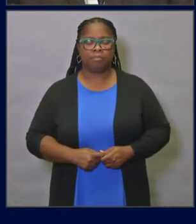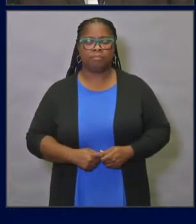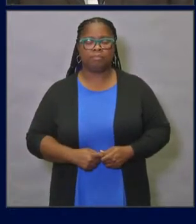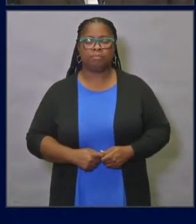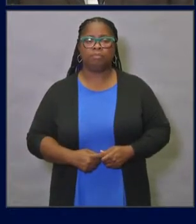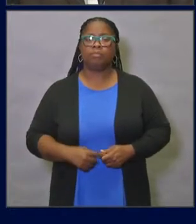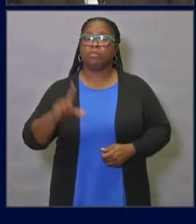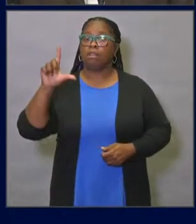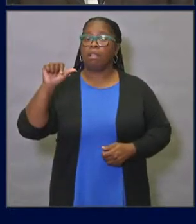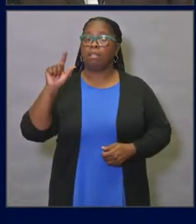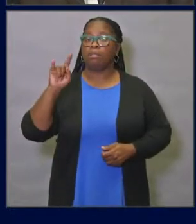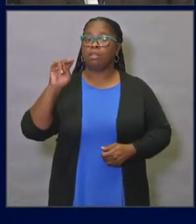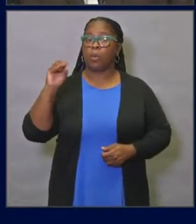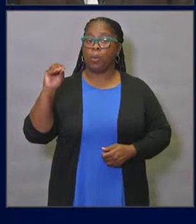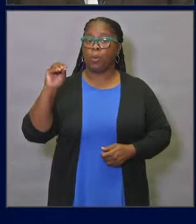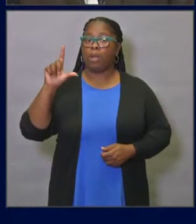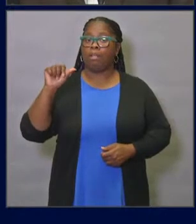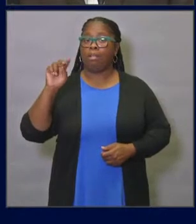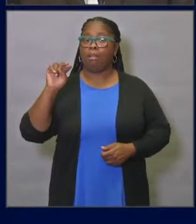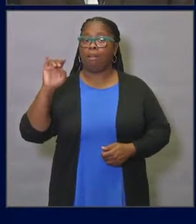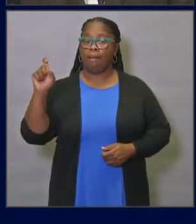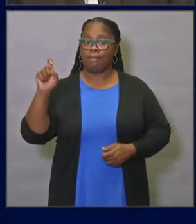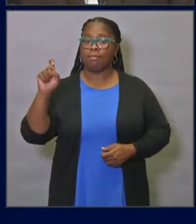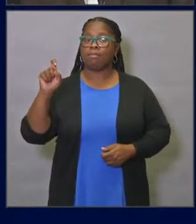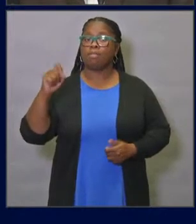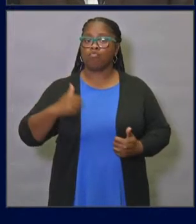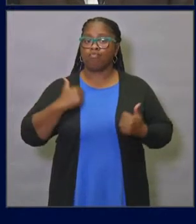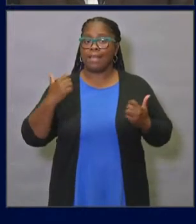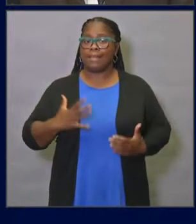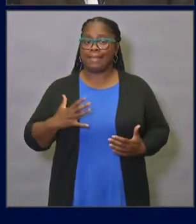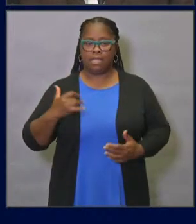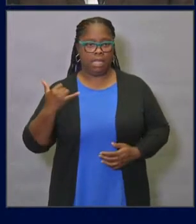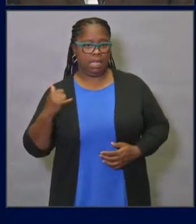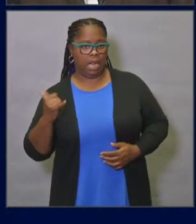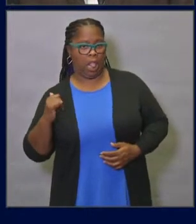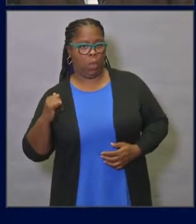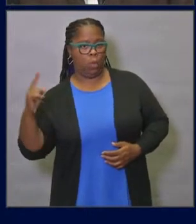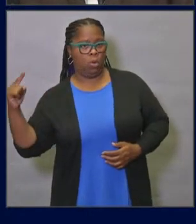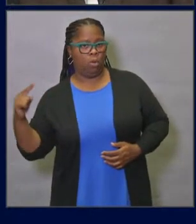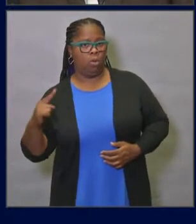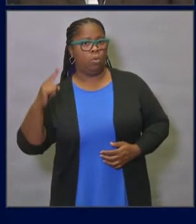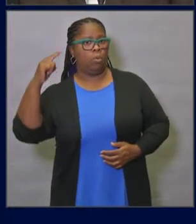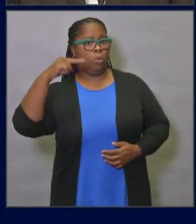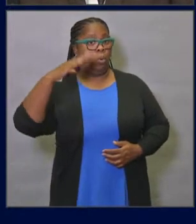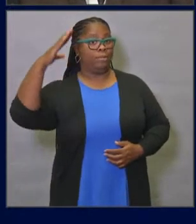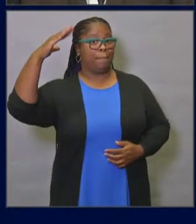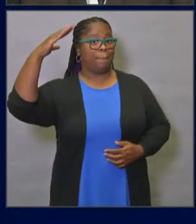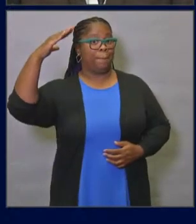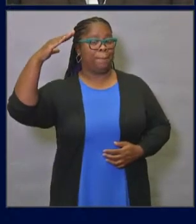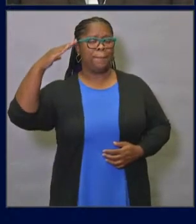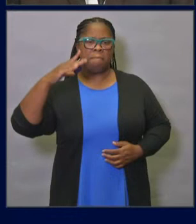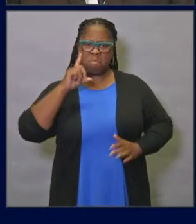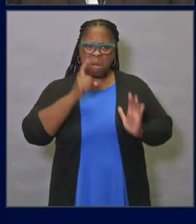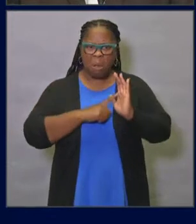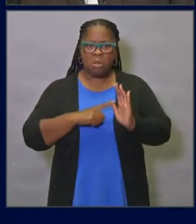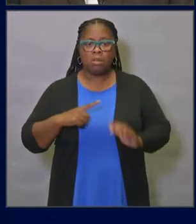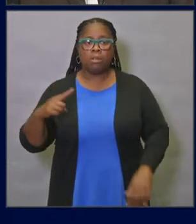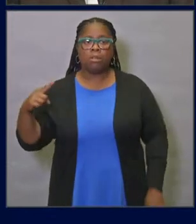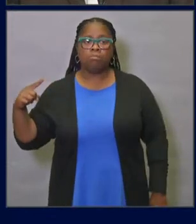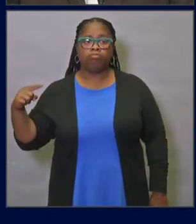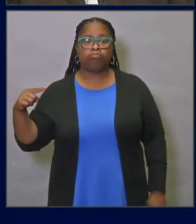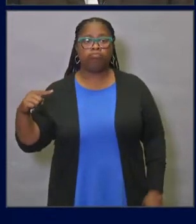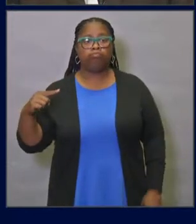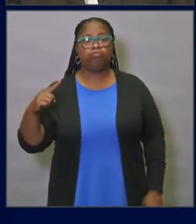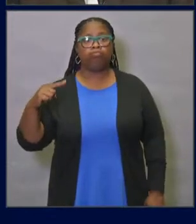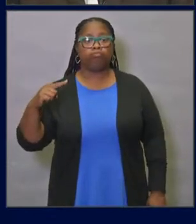ethnicity, Latino or Latina or Latinx residents, shown here in yellow line, represent or experienced a steep increase in hospitalizations